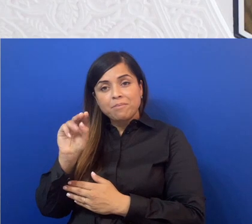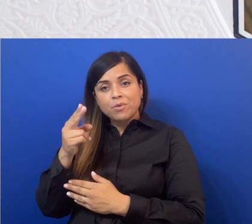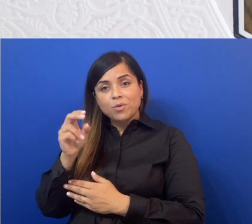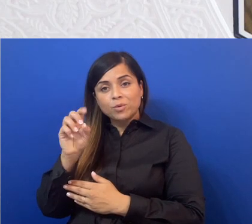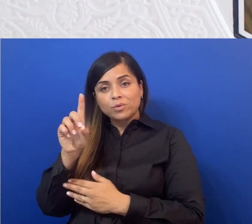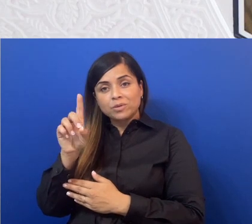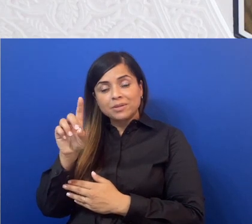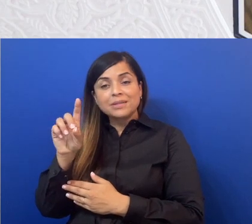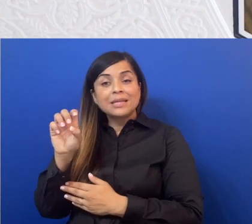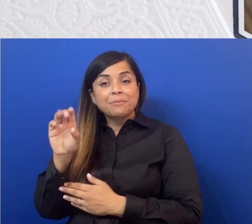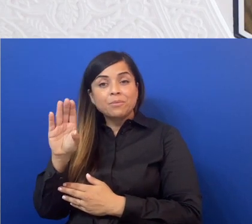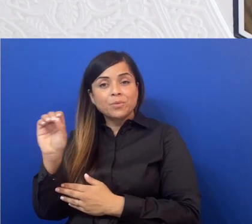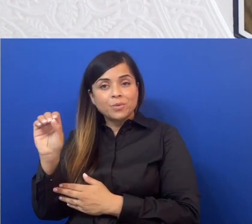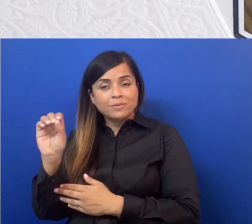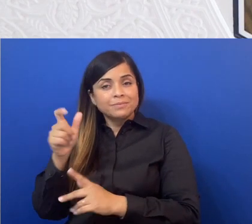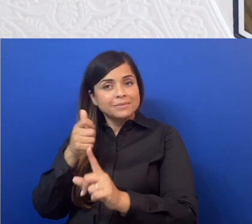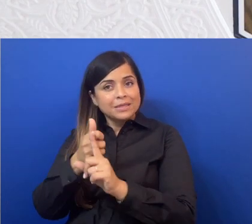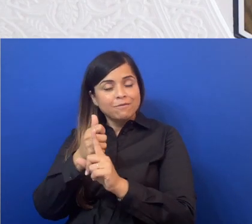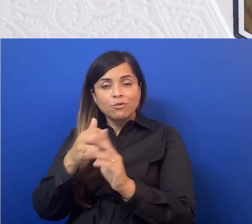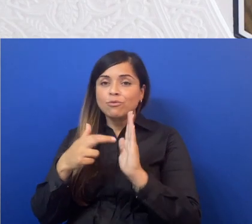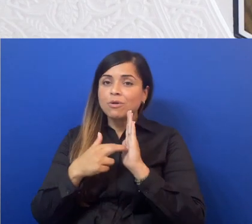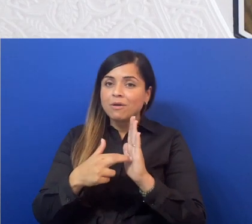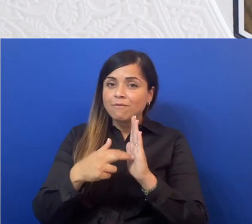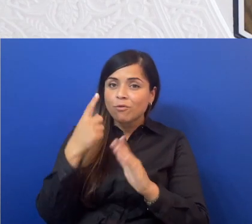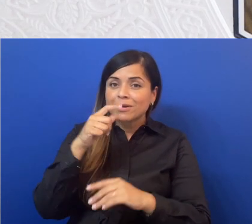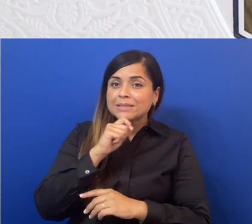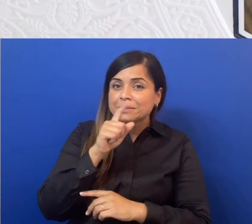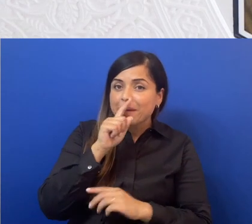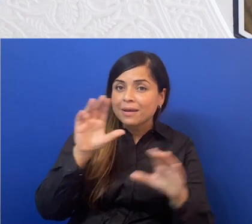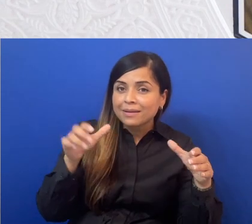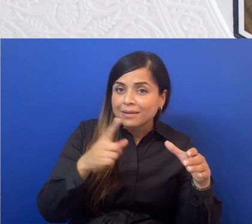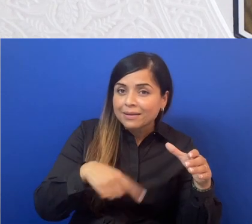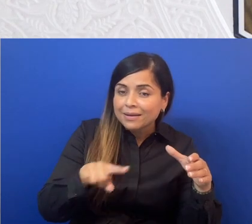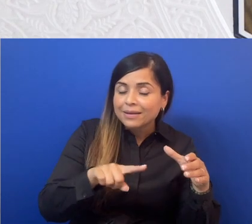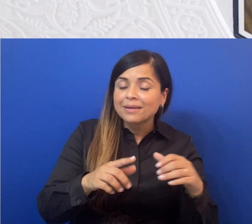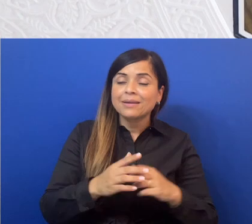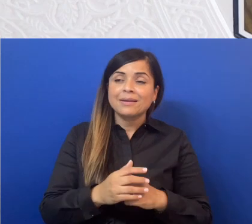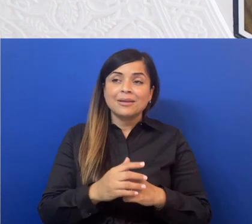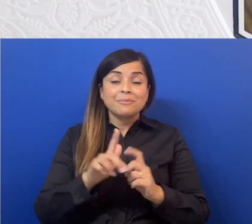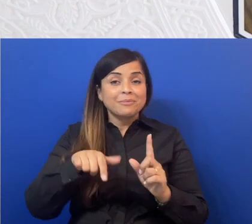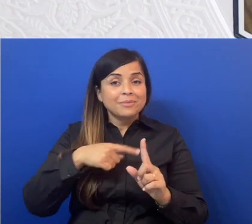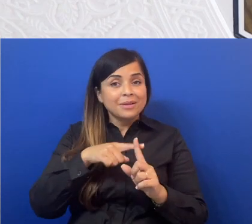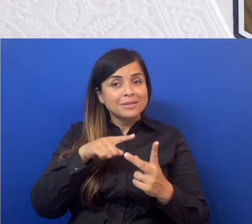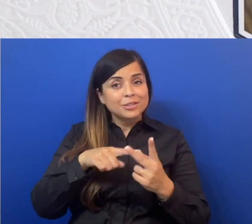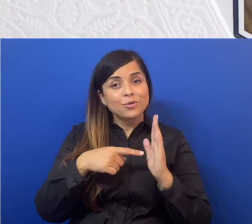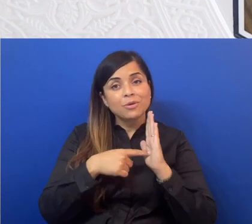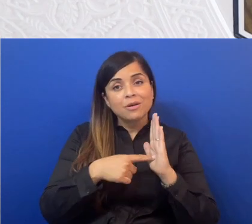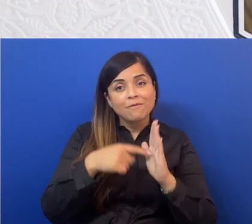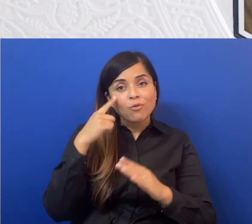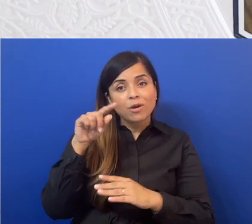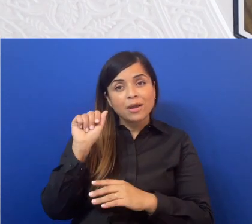the representative of the delegation of the Ismaili Imamat and the Aga Khan Development Network to Canada.